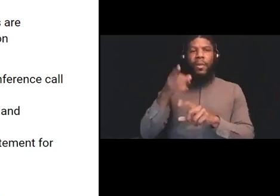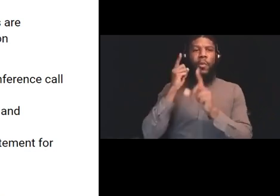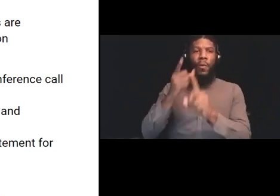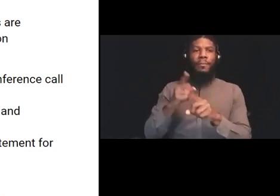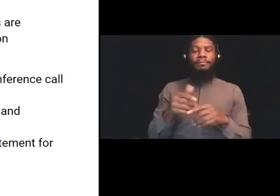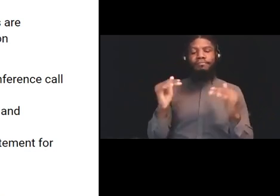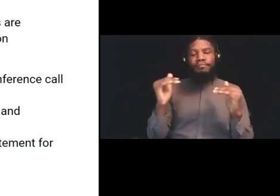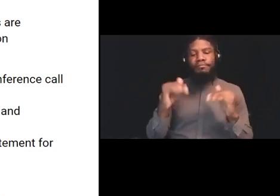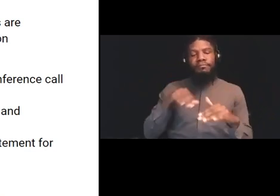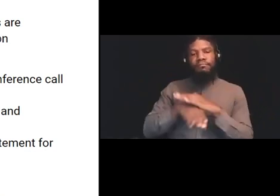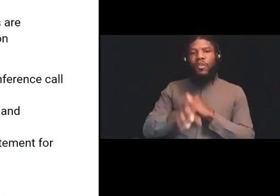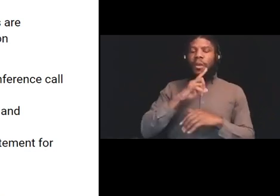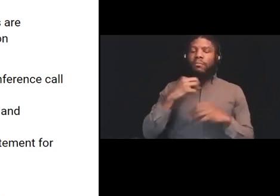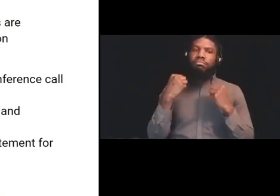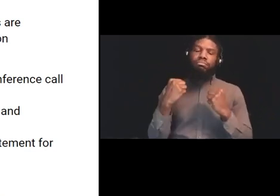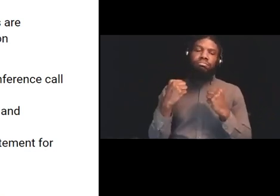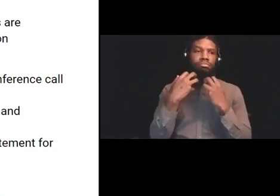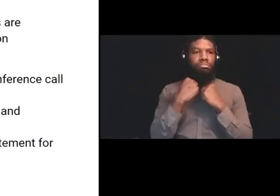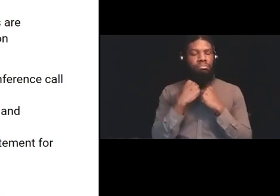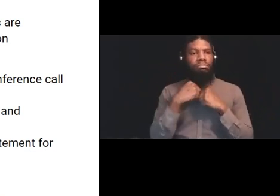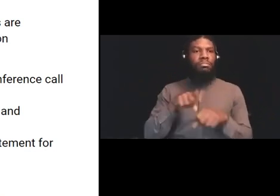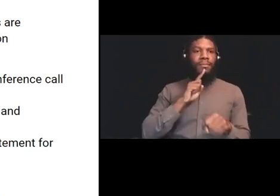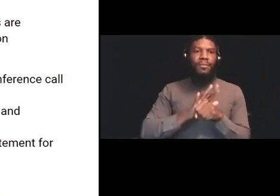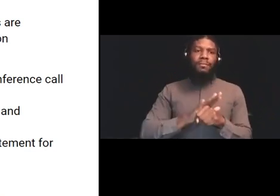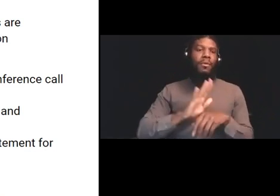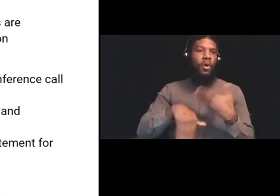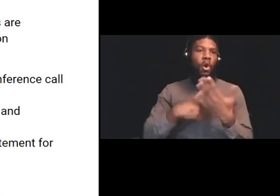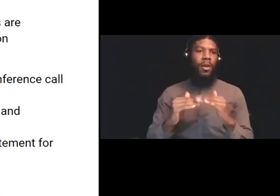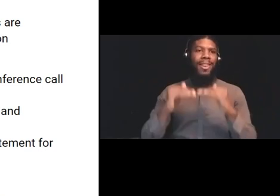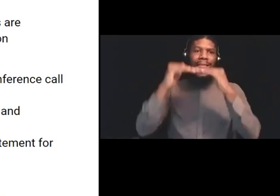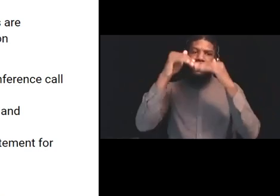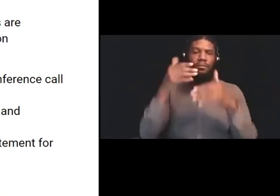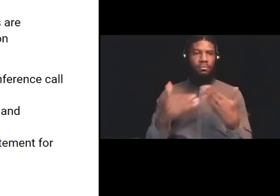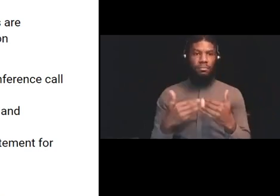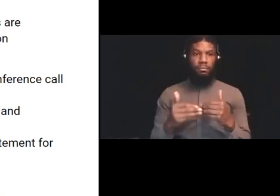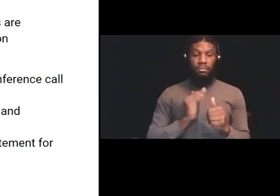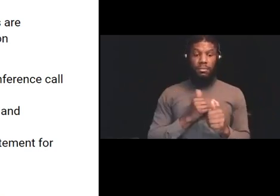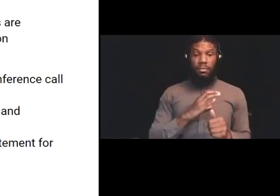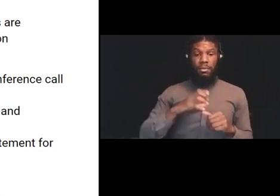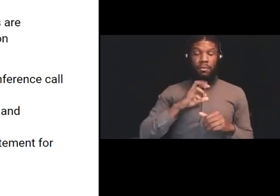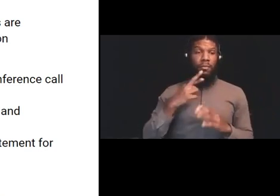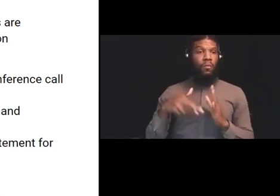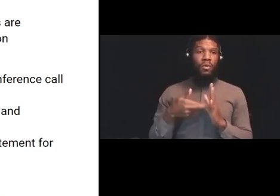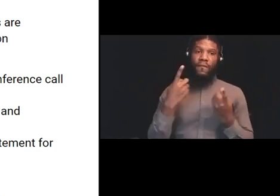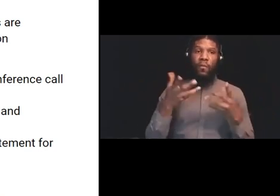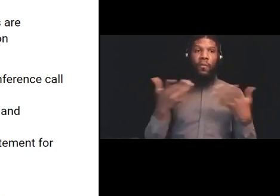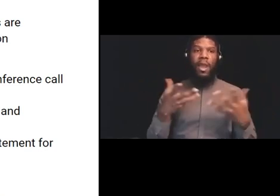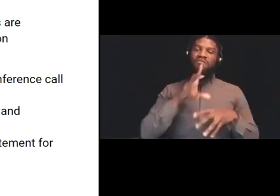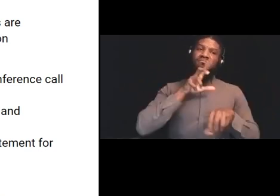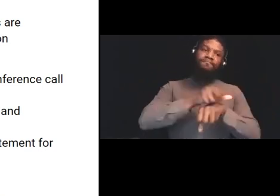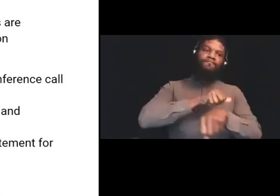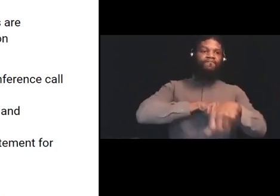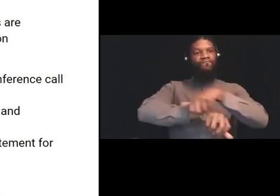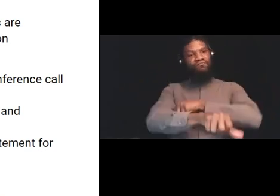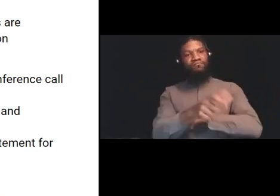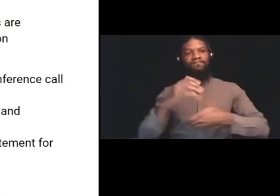Accessibility is a deep commitment of OWCA at all levels. So our committee's role is often to roll up our sleeves and collaborate on